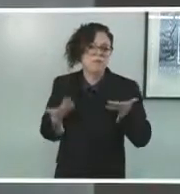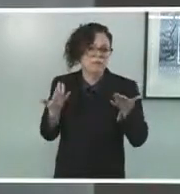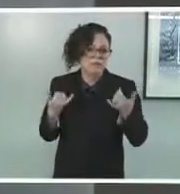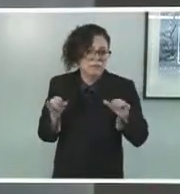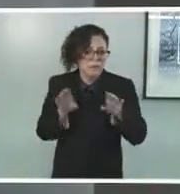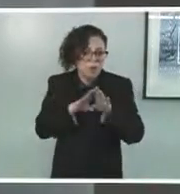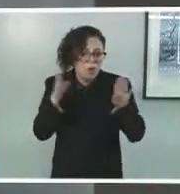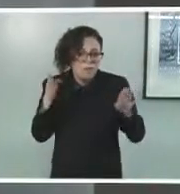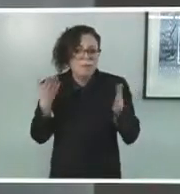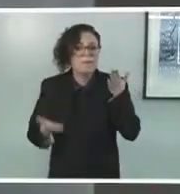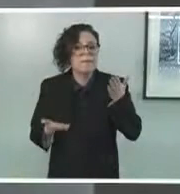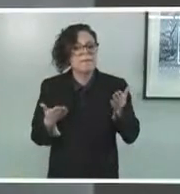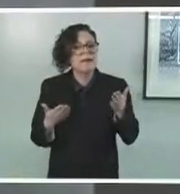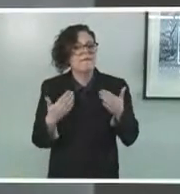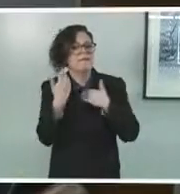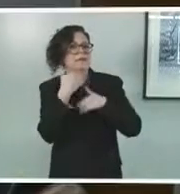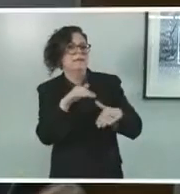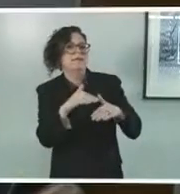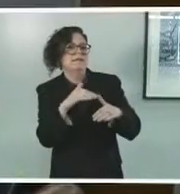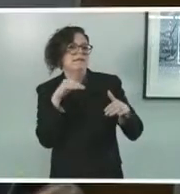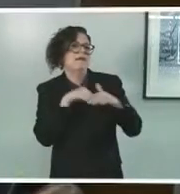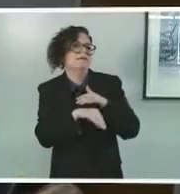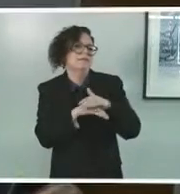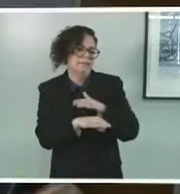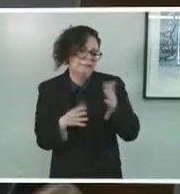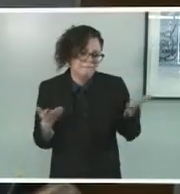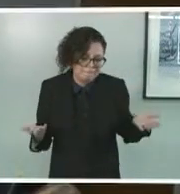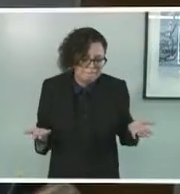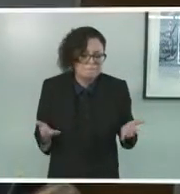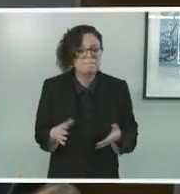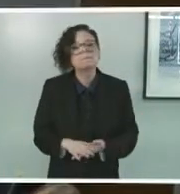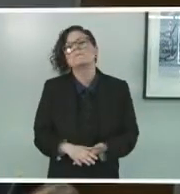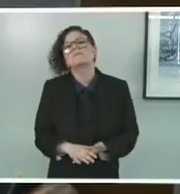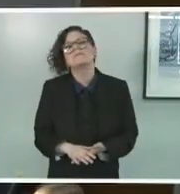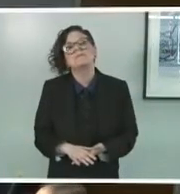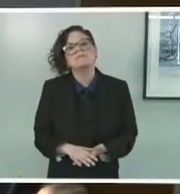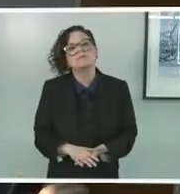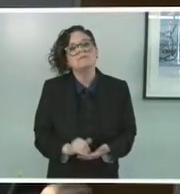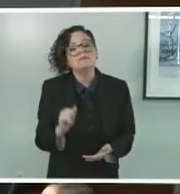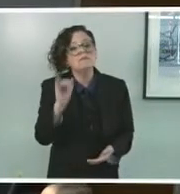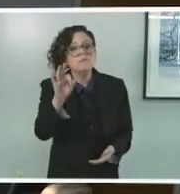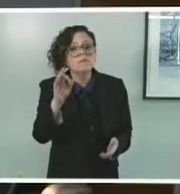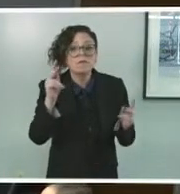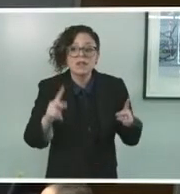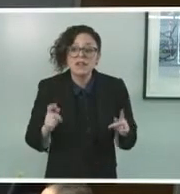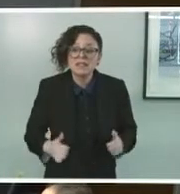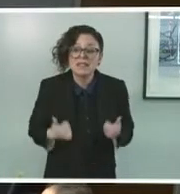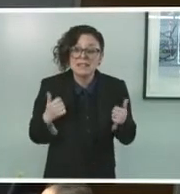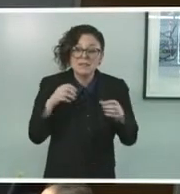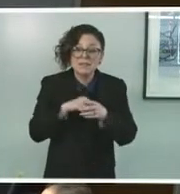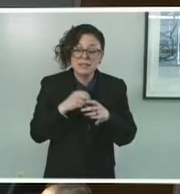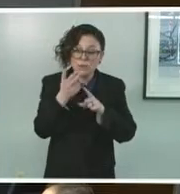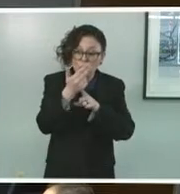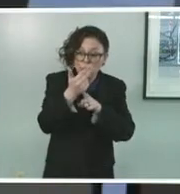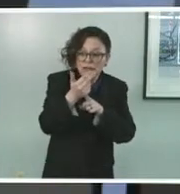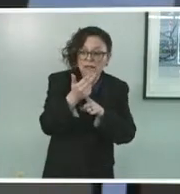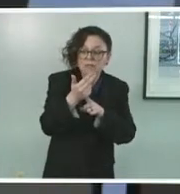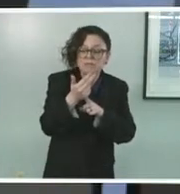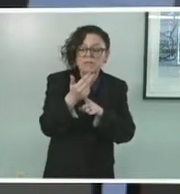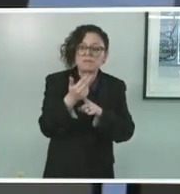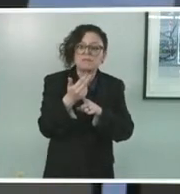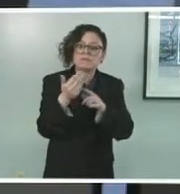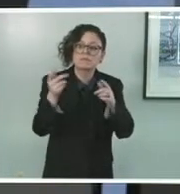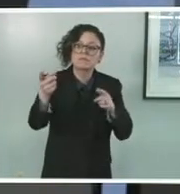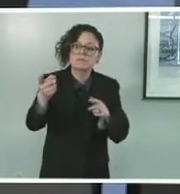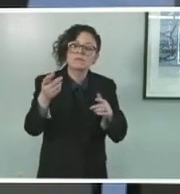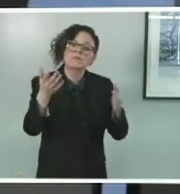would be some limited access. Okay. Larry, what if someone lives in a hotel? Hotels, I think, are considered